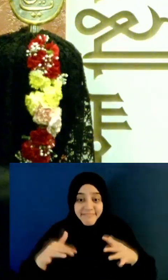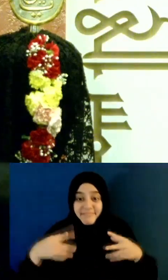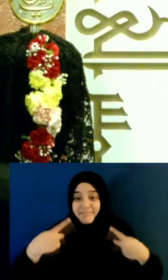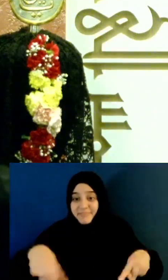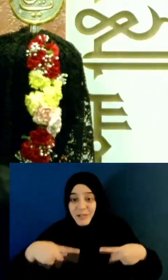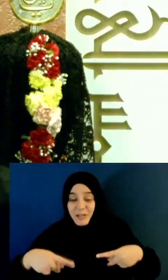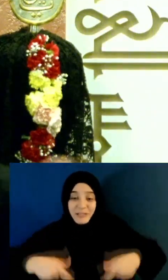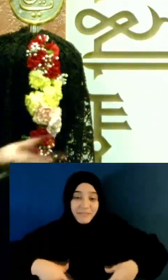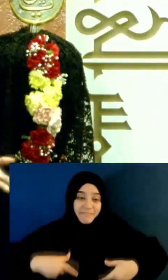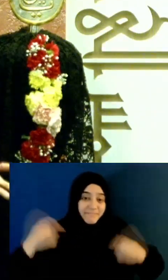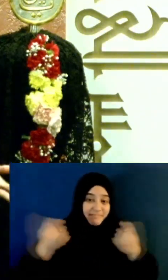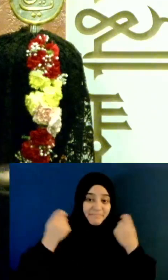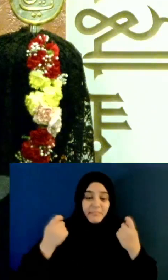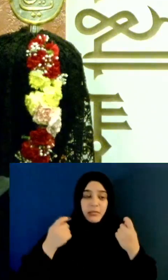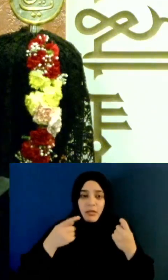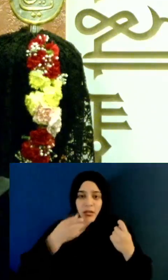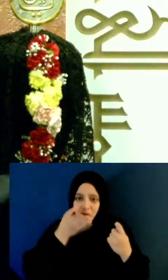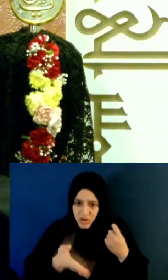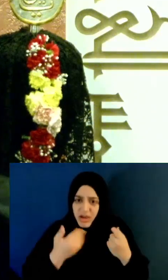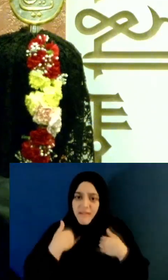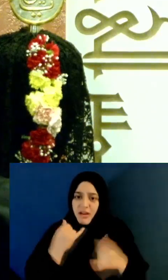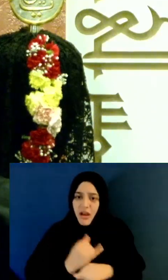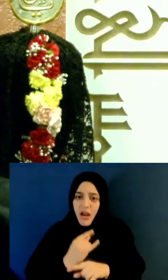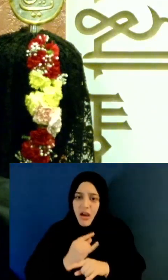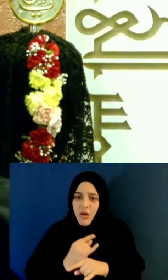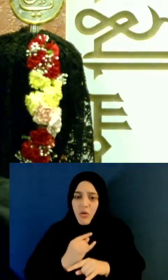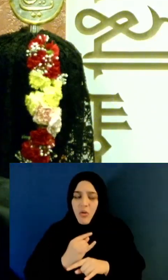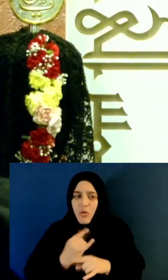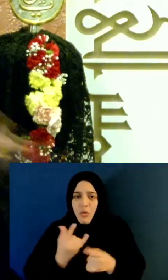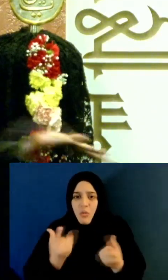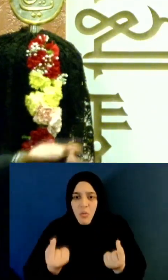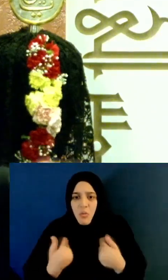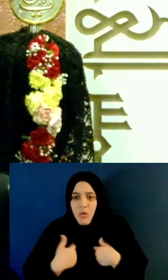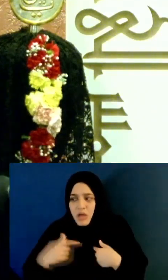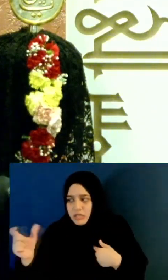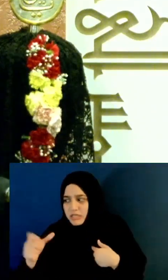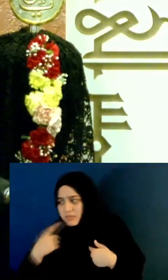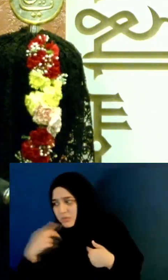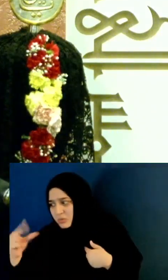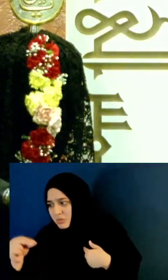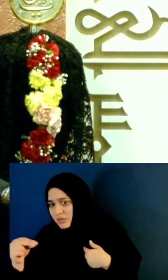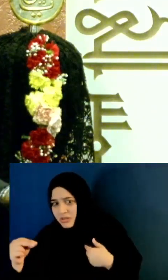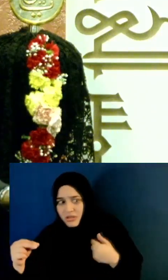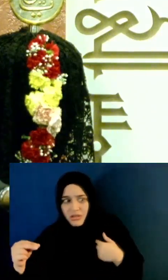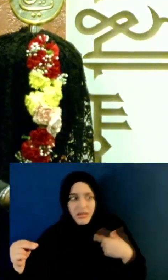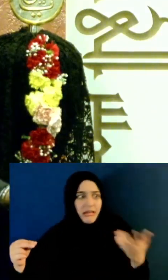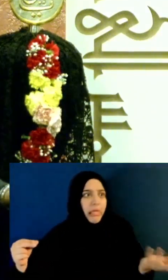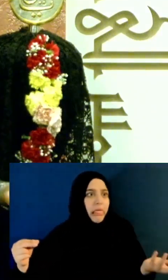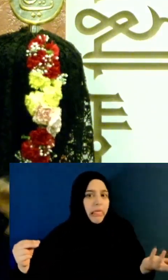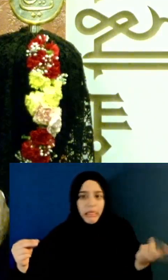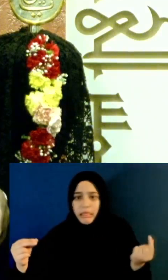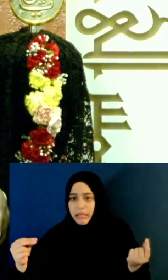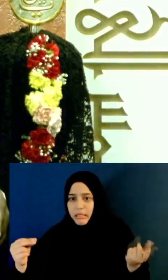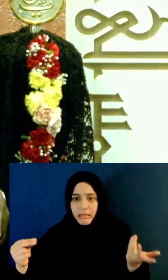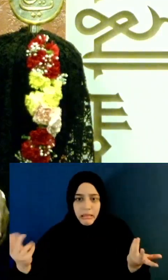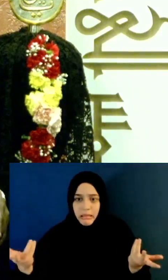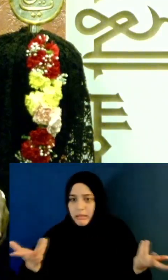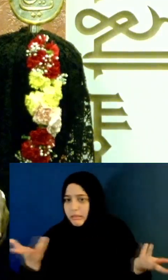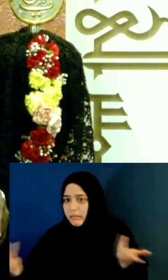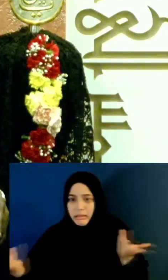What do I do? Islam says, don't. What do I do? Struggle. Big time struggle.